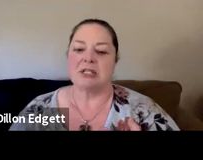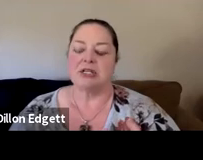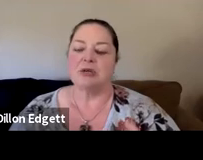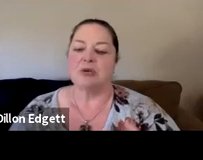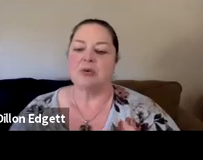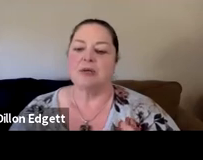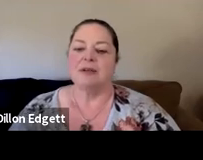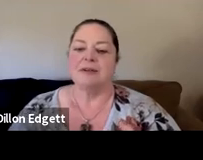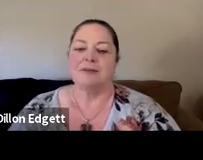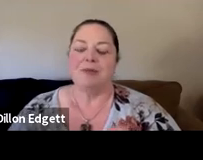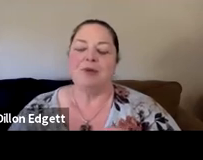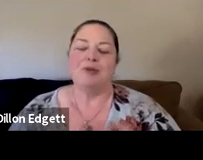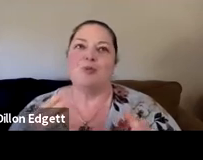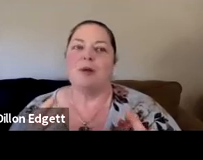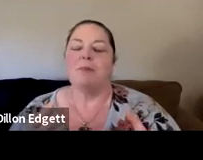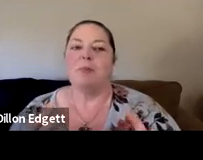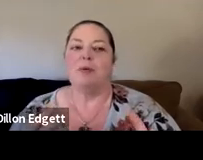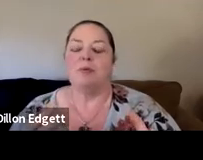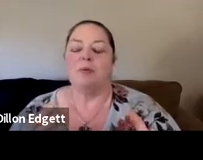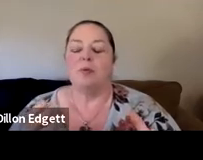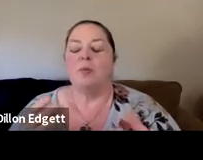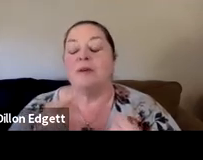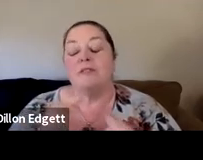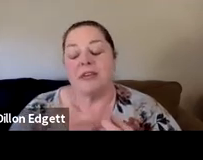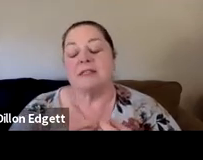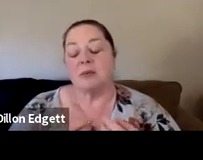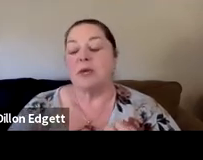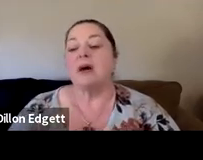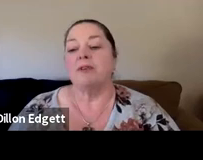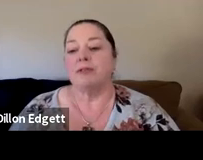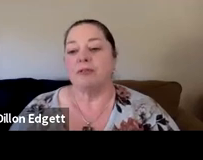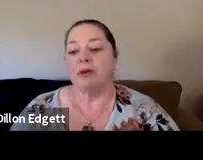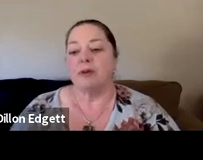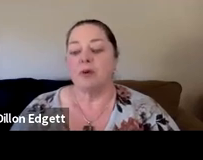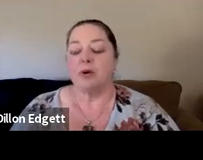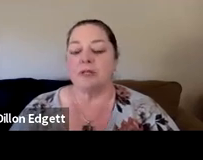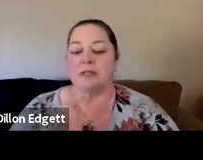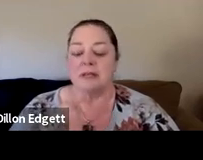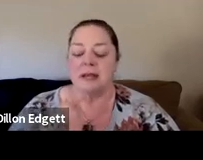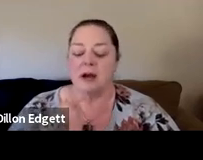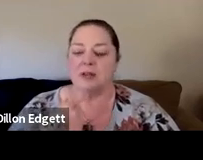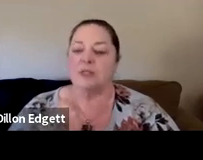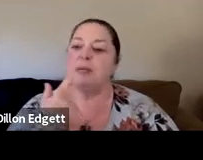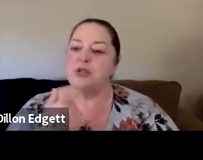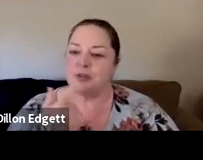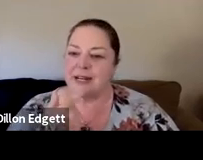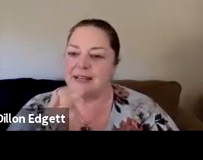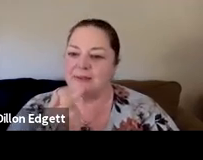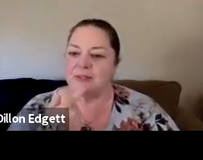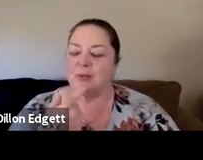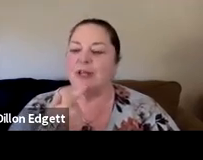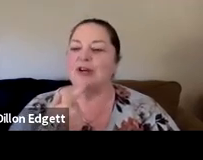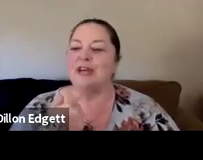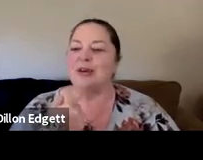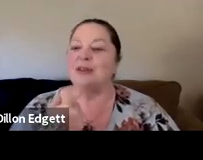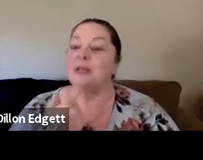access to, there's one of the things that we cover throughout the course are speech reading.